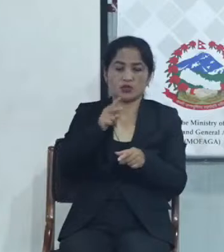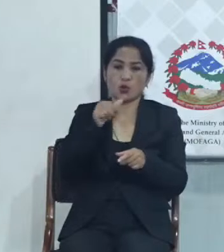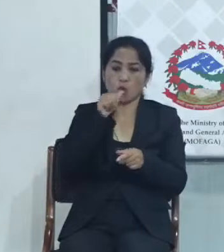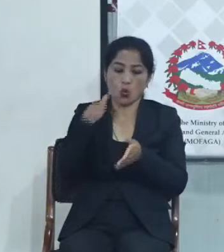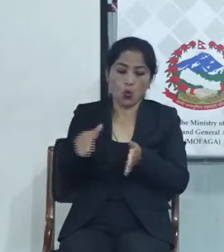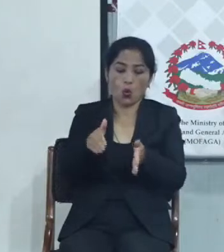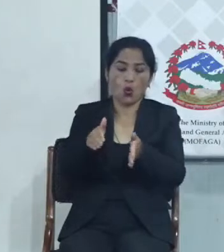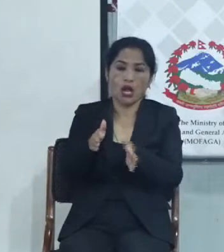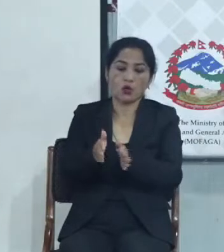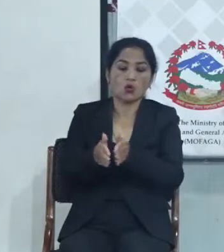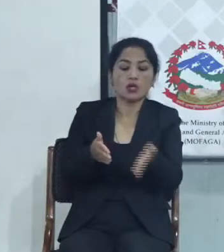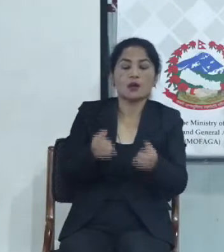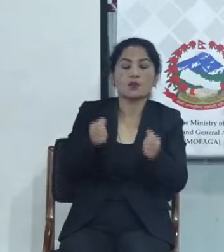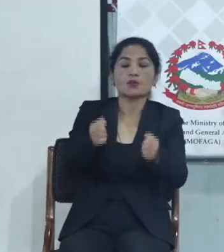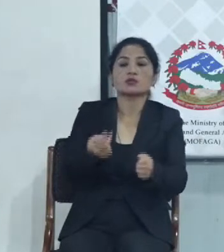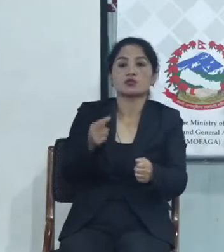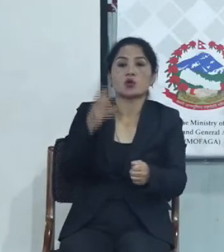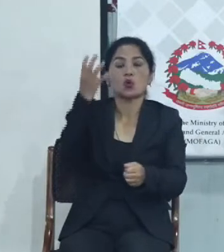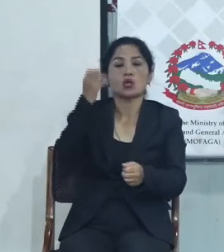we